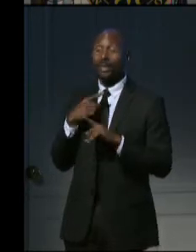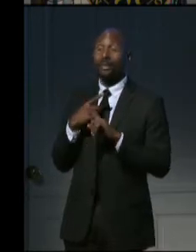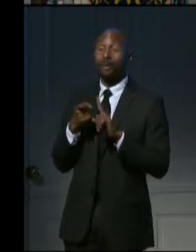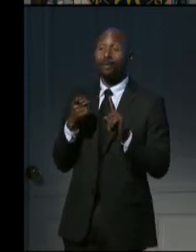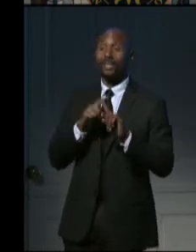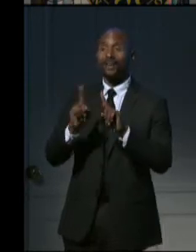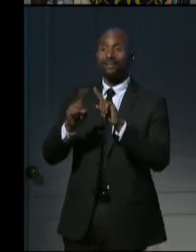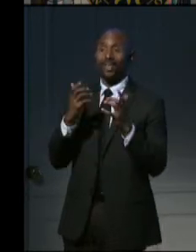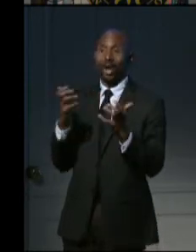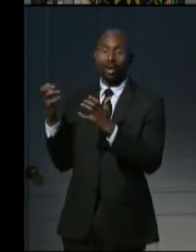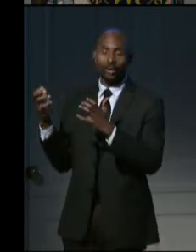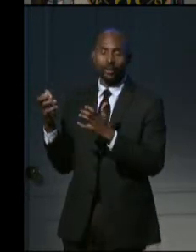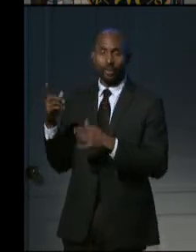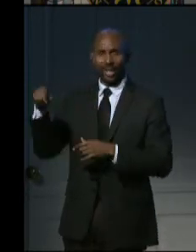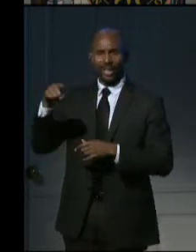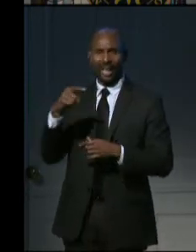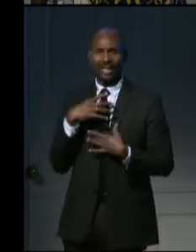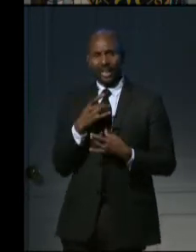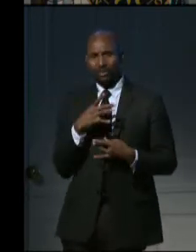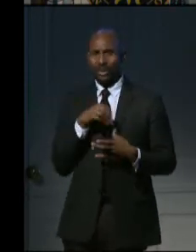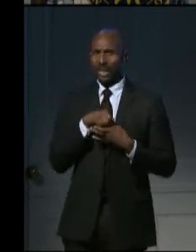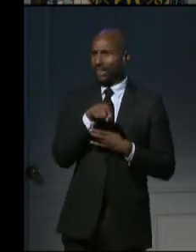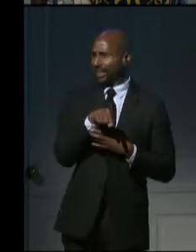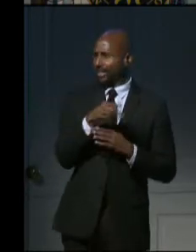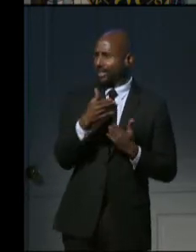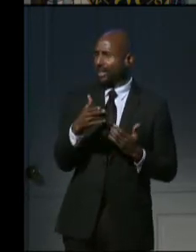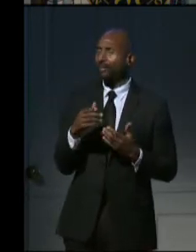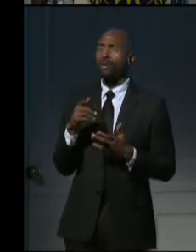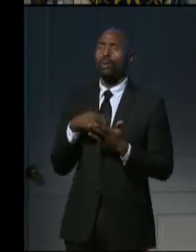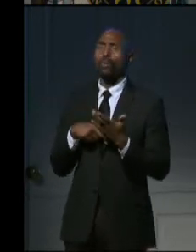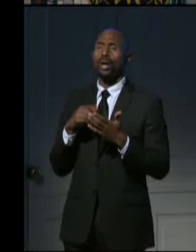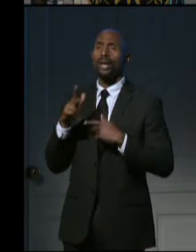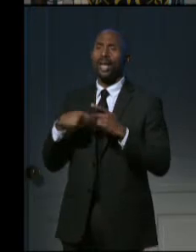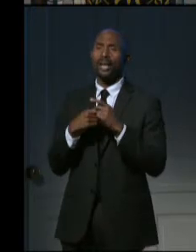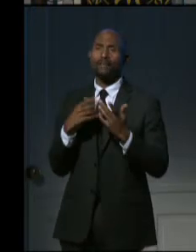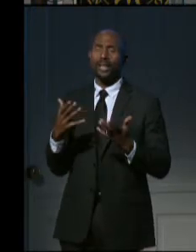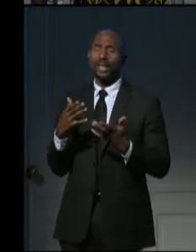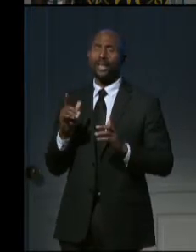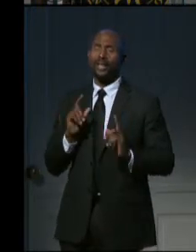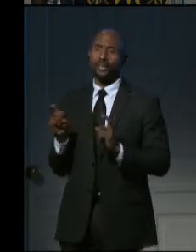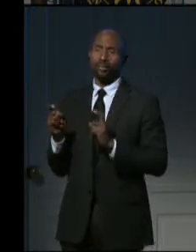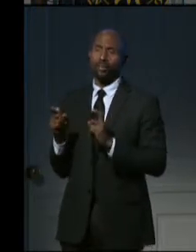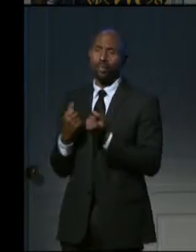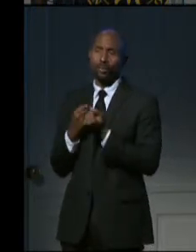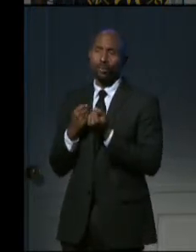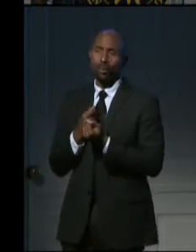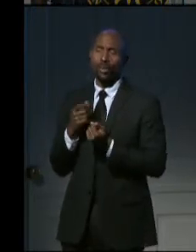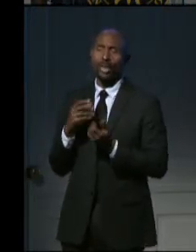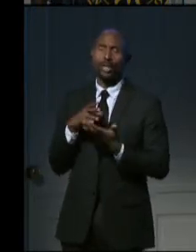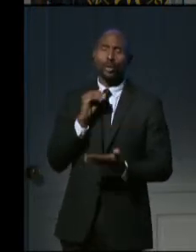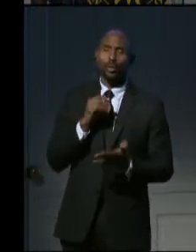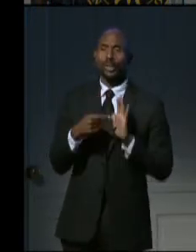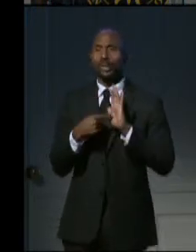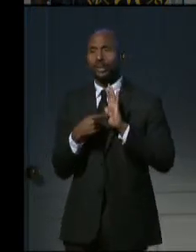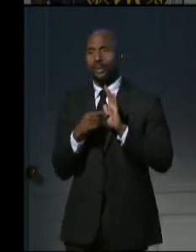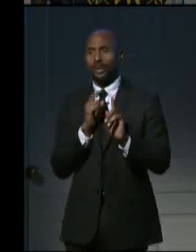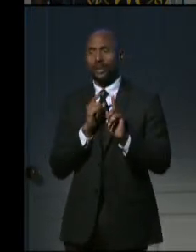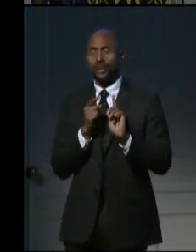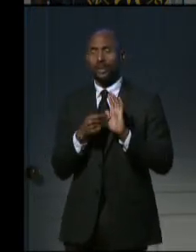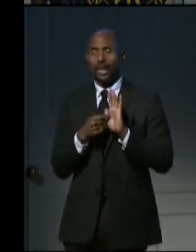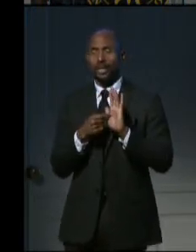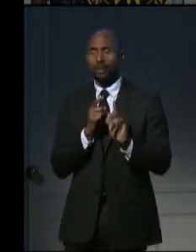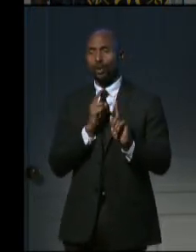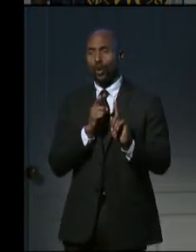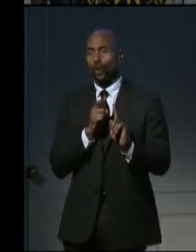this? What kinds of things are contributing to learning exhibit goals? So it's a really more of a whole picture than just the usability